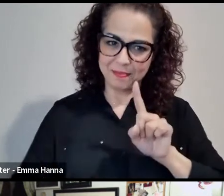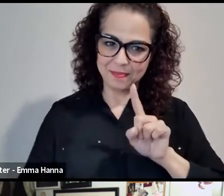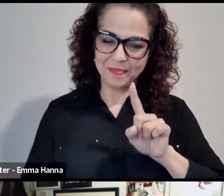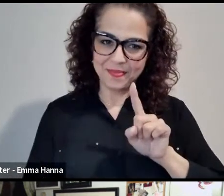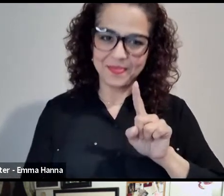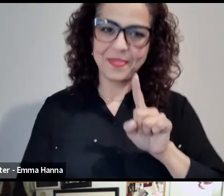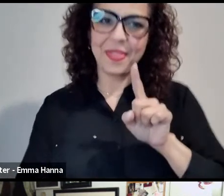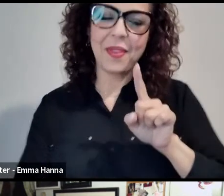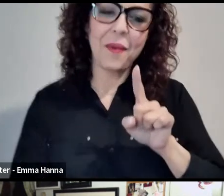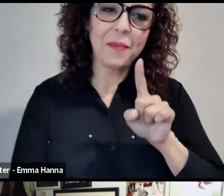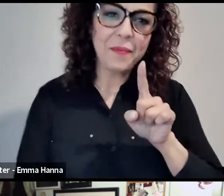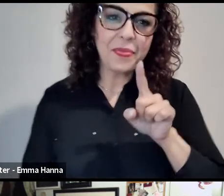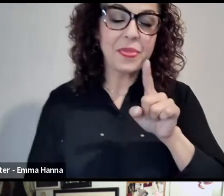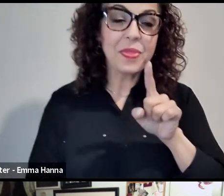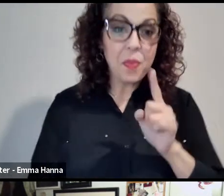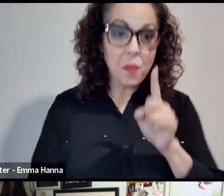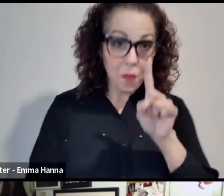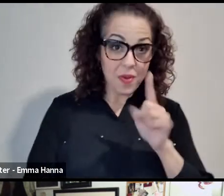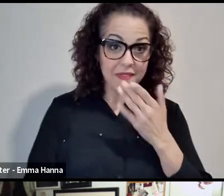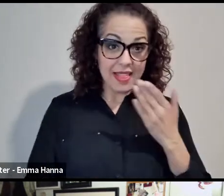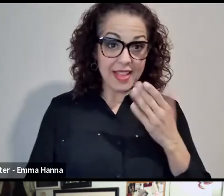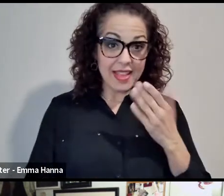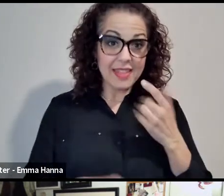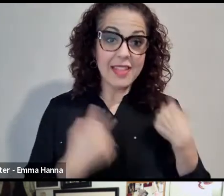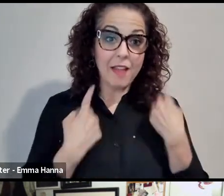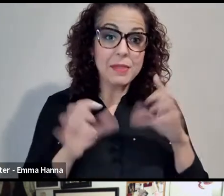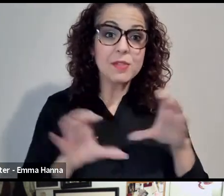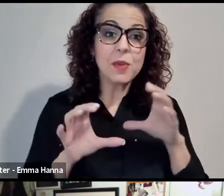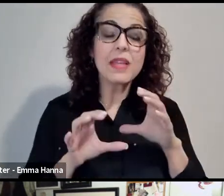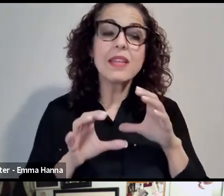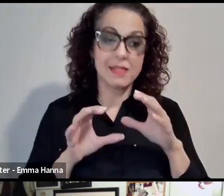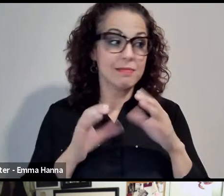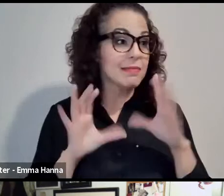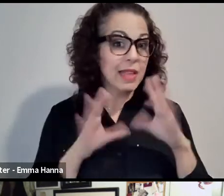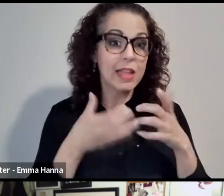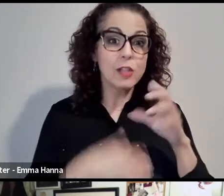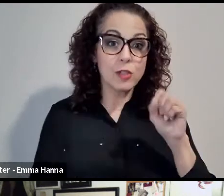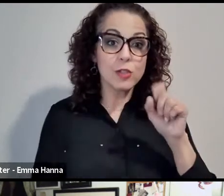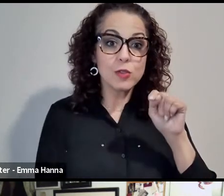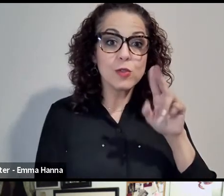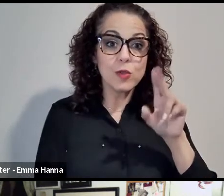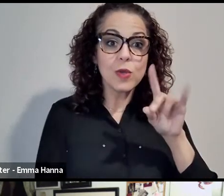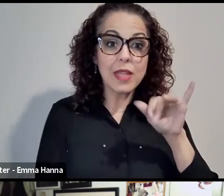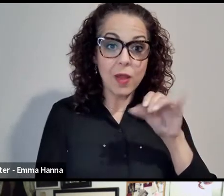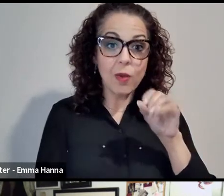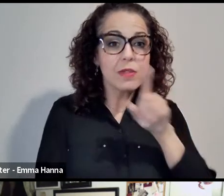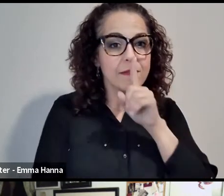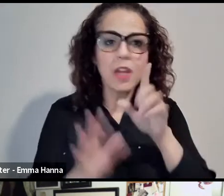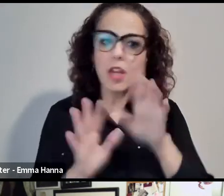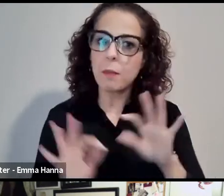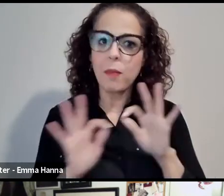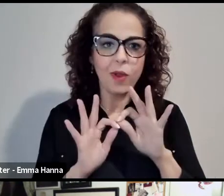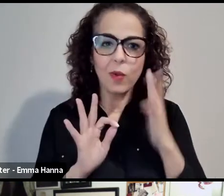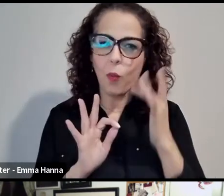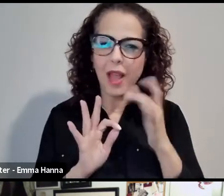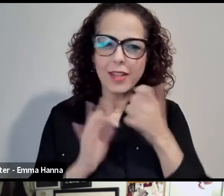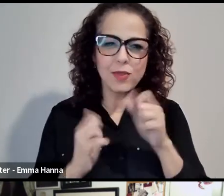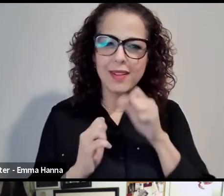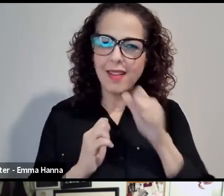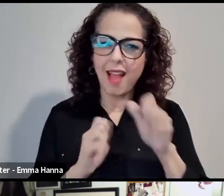I've been doing in the studio, which is also really important about why I try not to do photographs, is